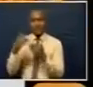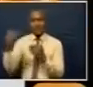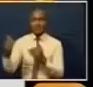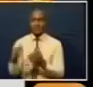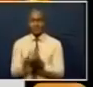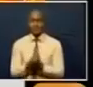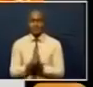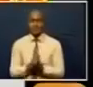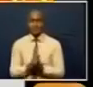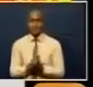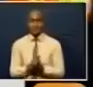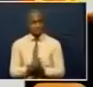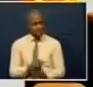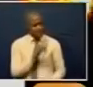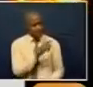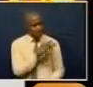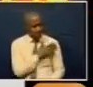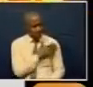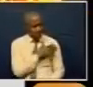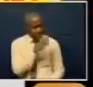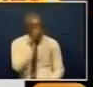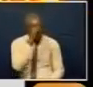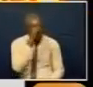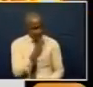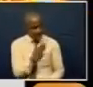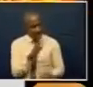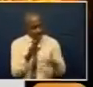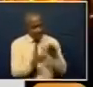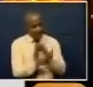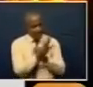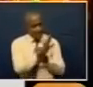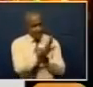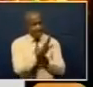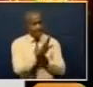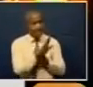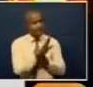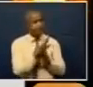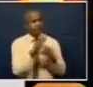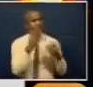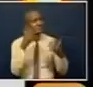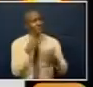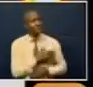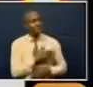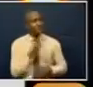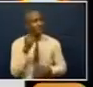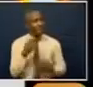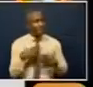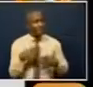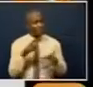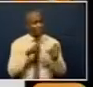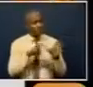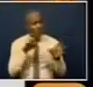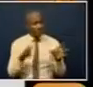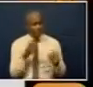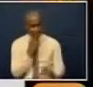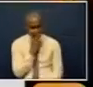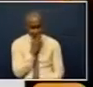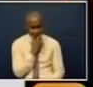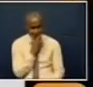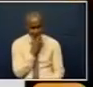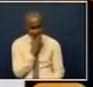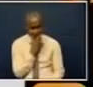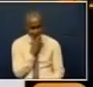later. Speaking of your friend, the governor, yes. His deputy earlier this month shocked Kenyans when he resigned. There's no